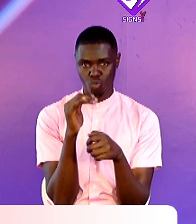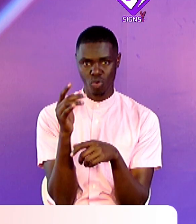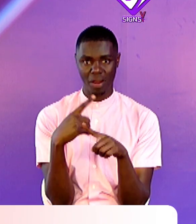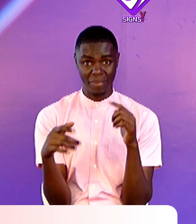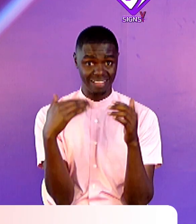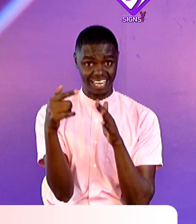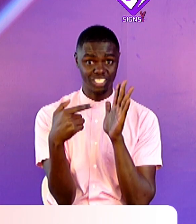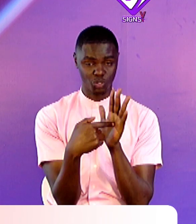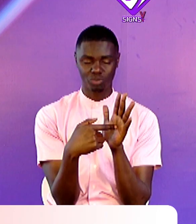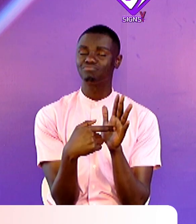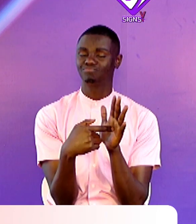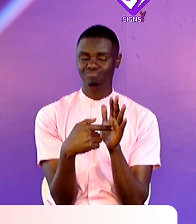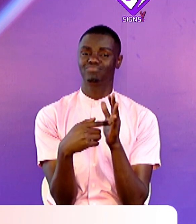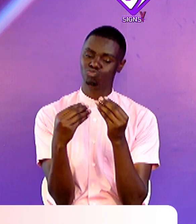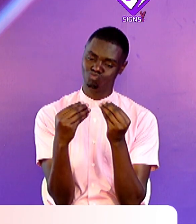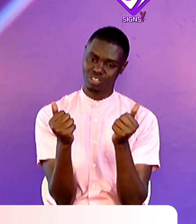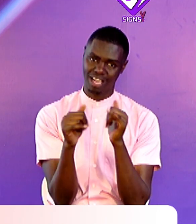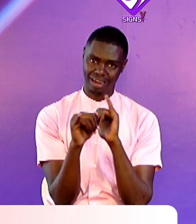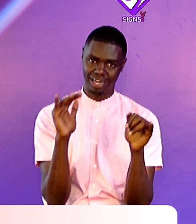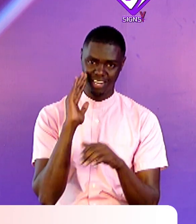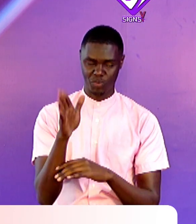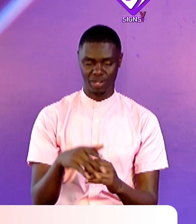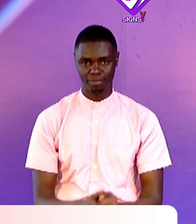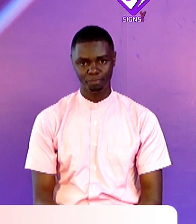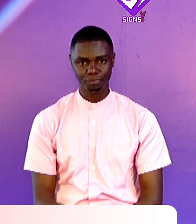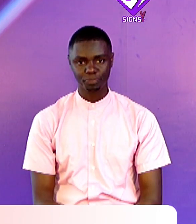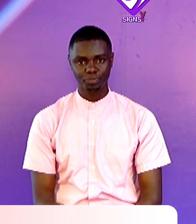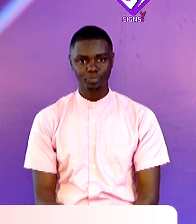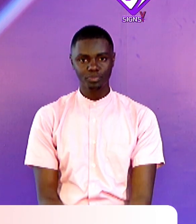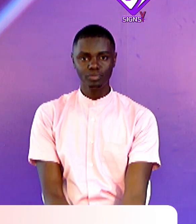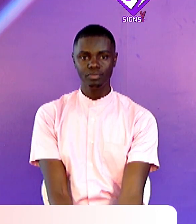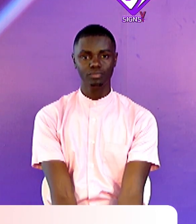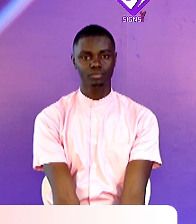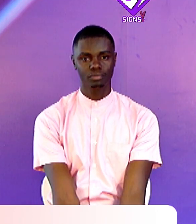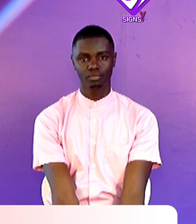Mungu tuomba, uilinde, jumuiya, Afrika Mashariki.